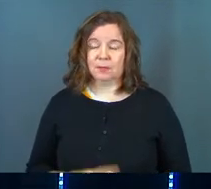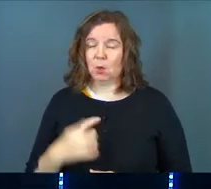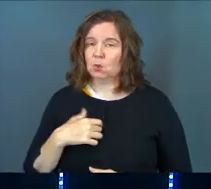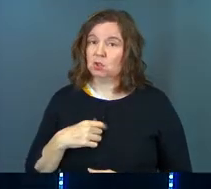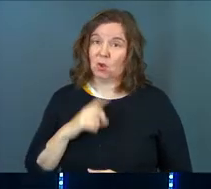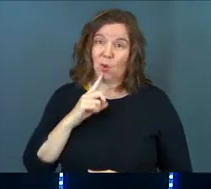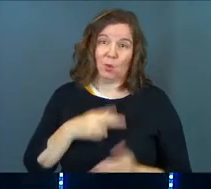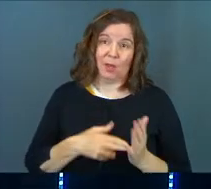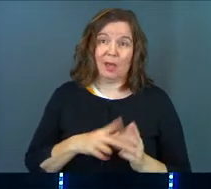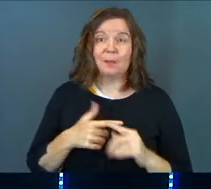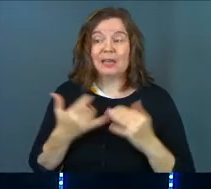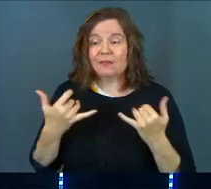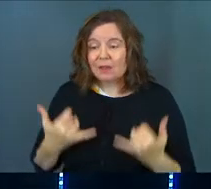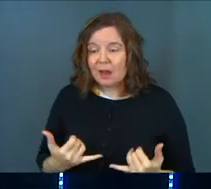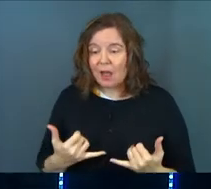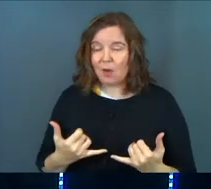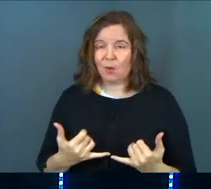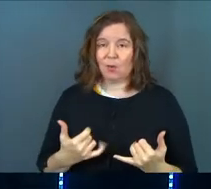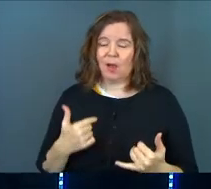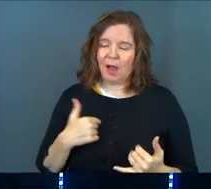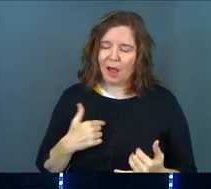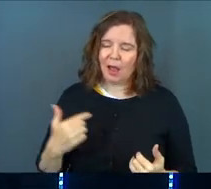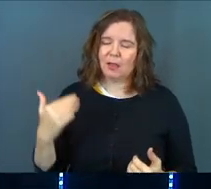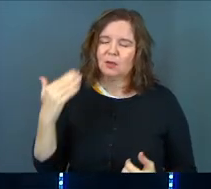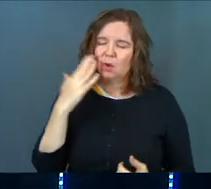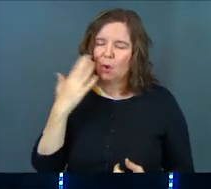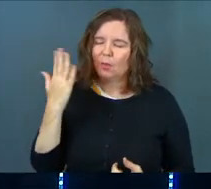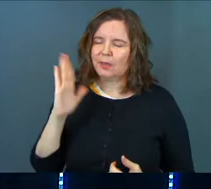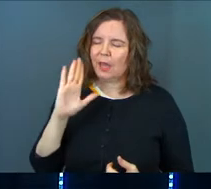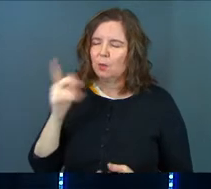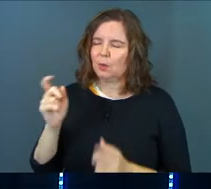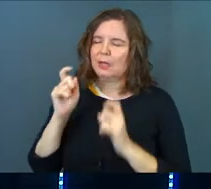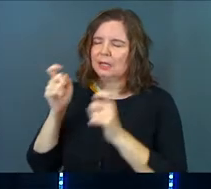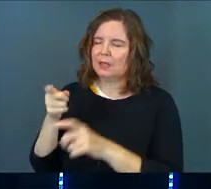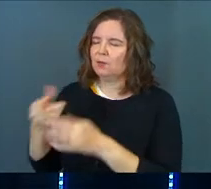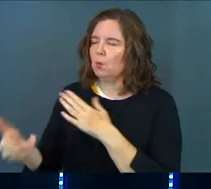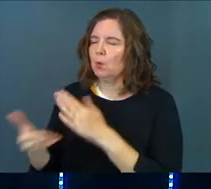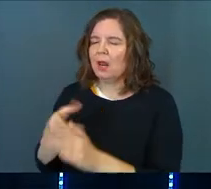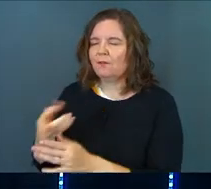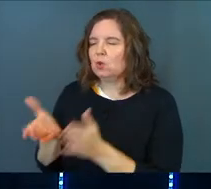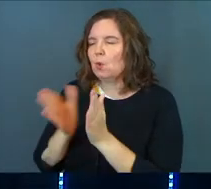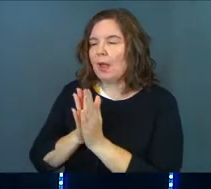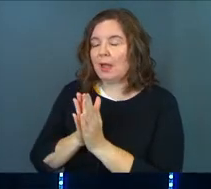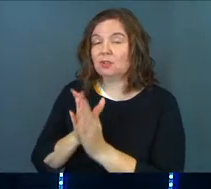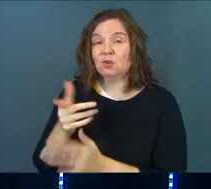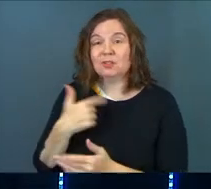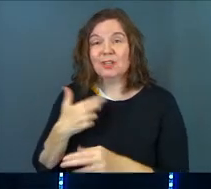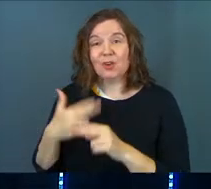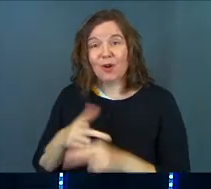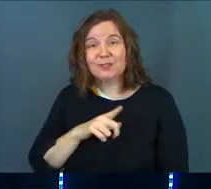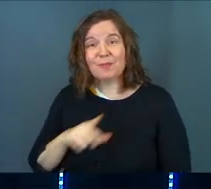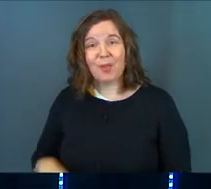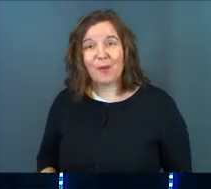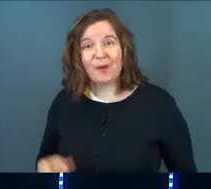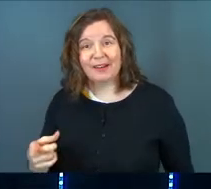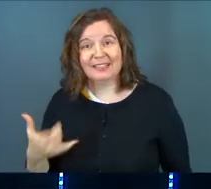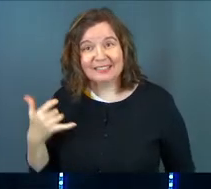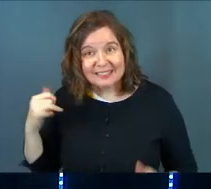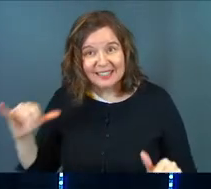Oh, she's so real. But even now, I know that God will give you whatever you ask. So she calls him